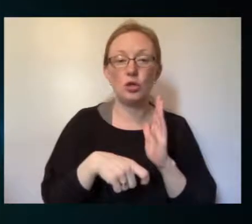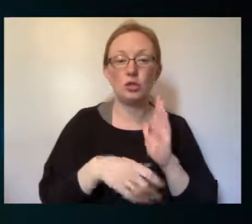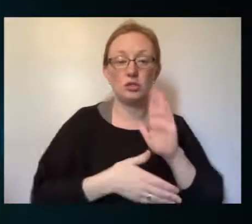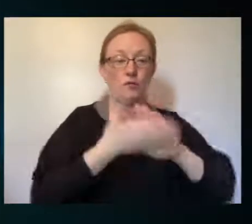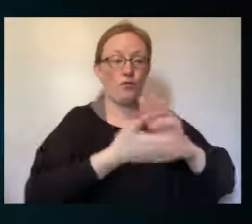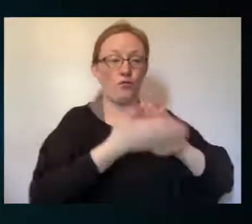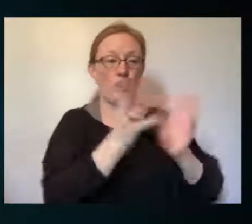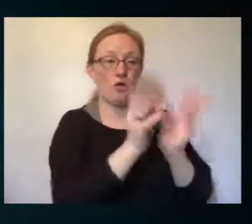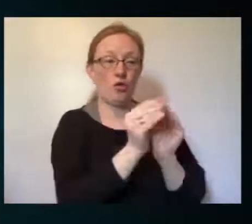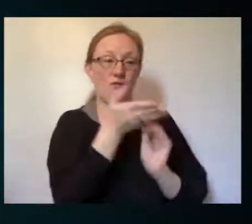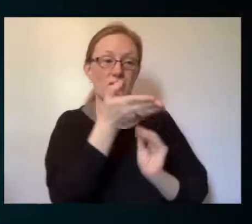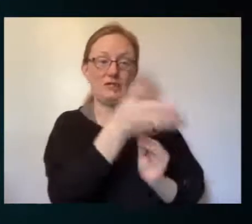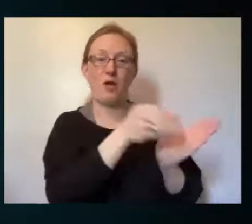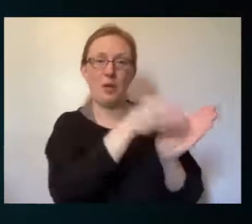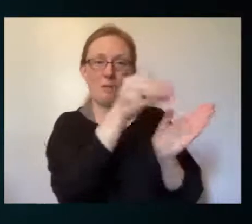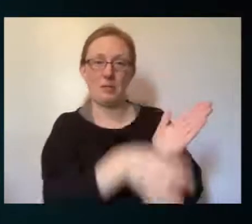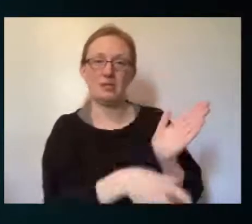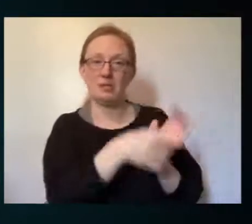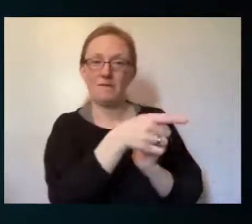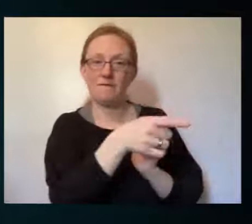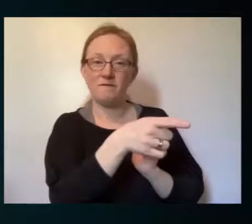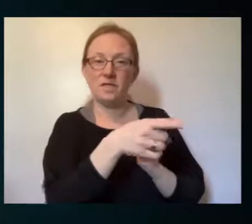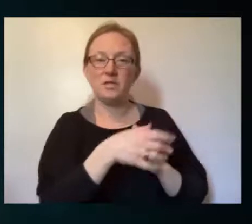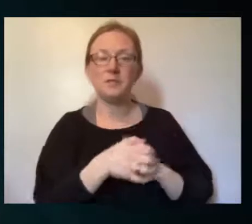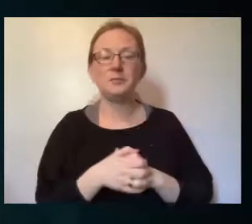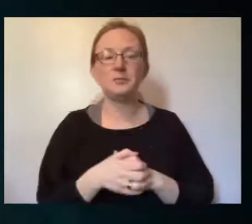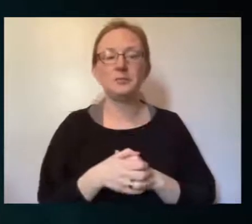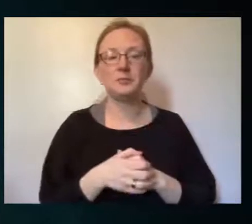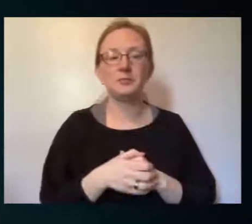a conference there is quite expensive.